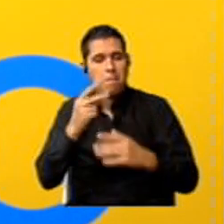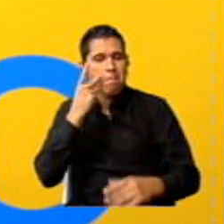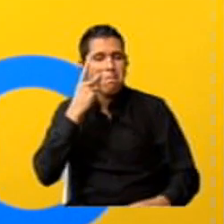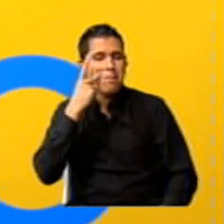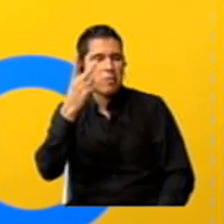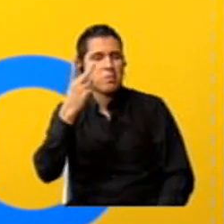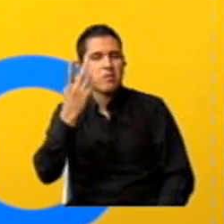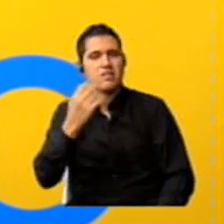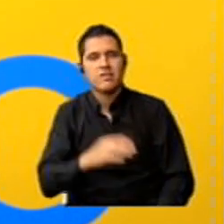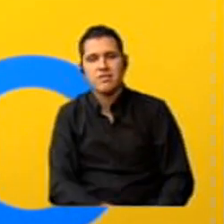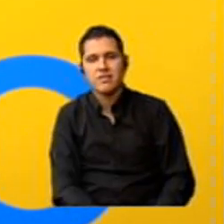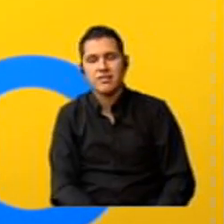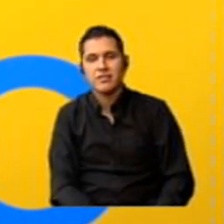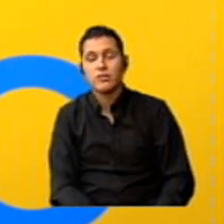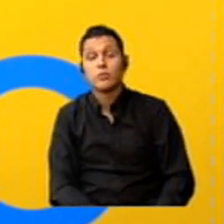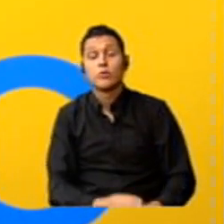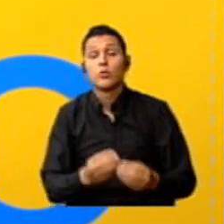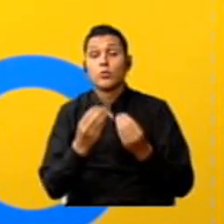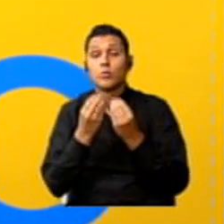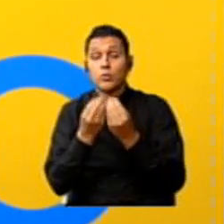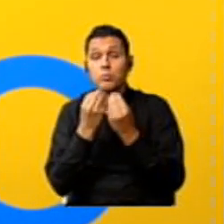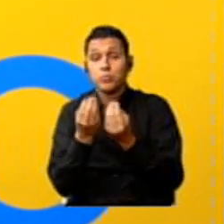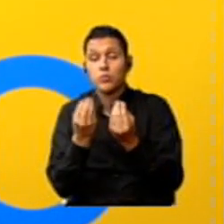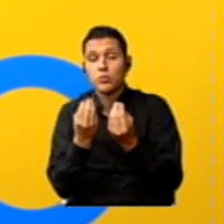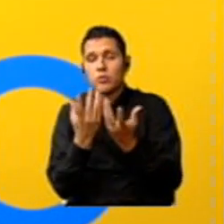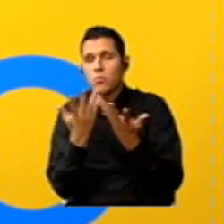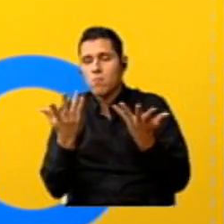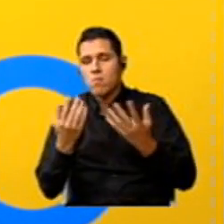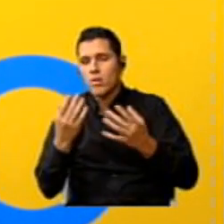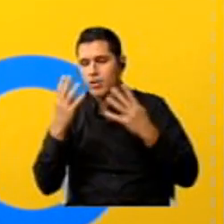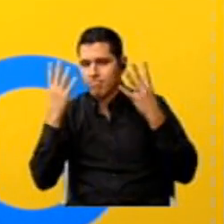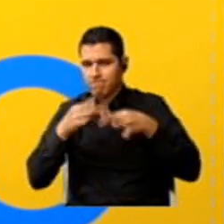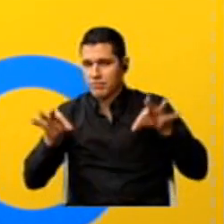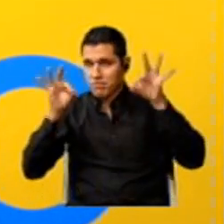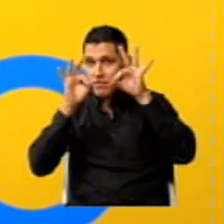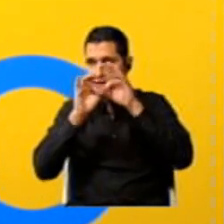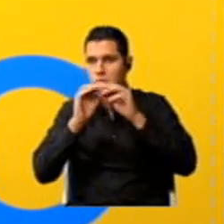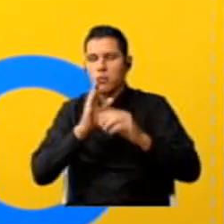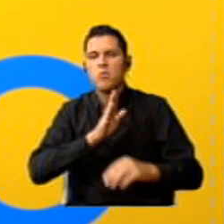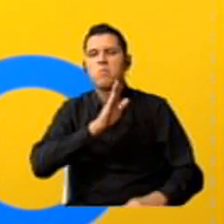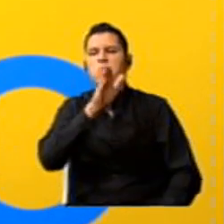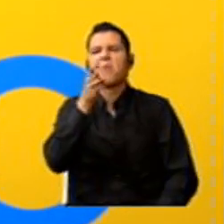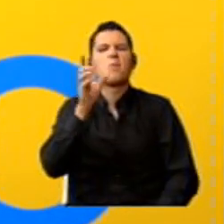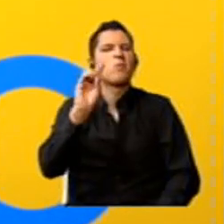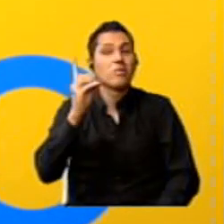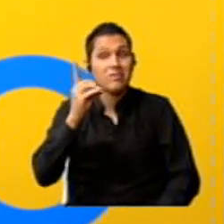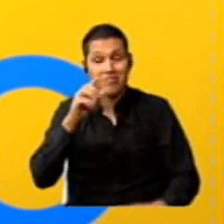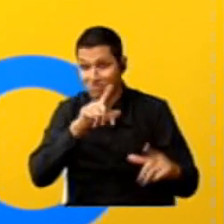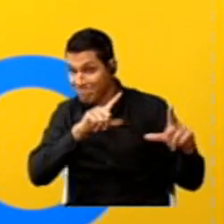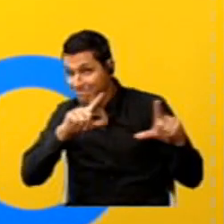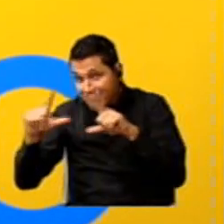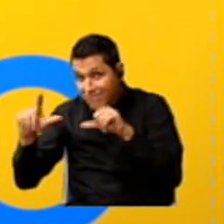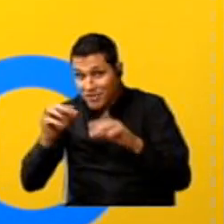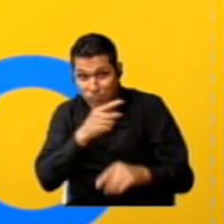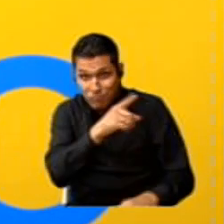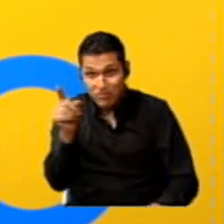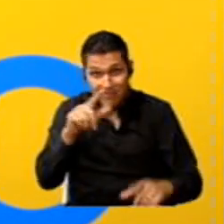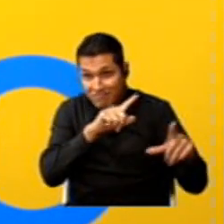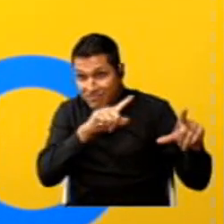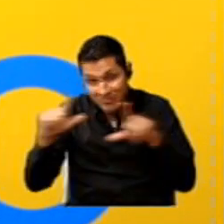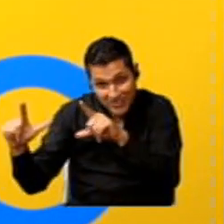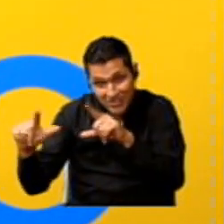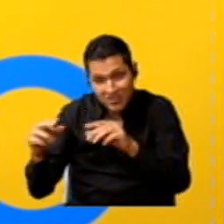meaning of where are we going. Are you ready? Yes, are you ready?